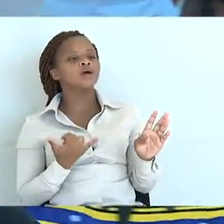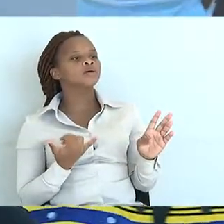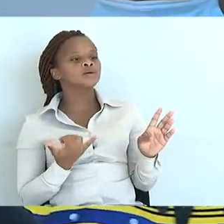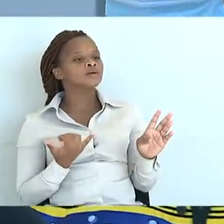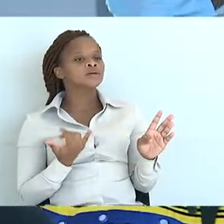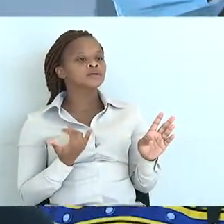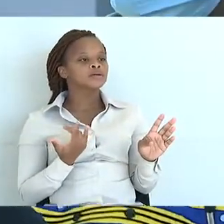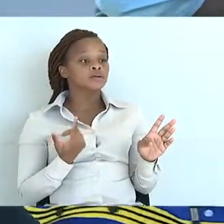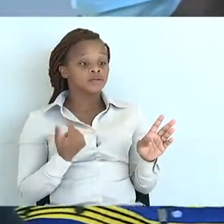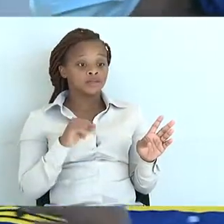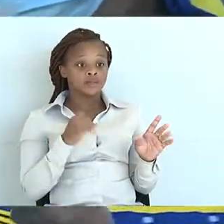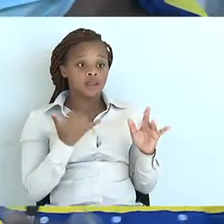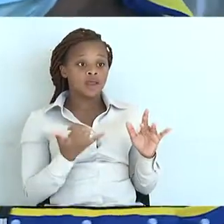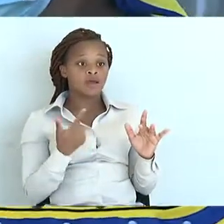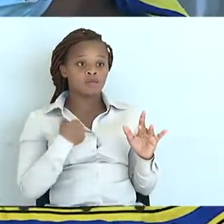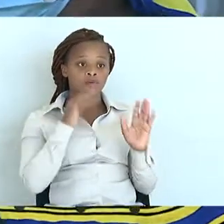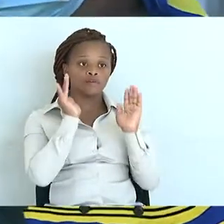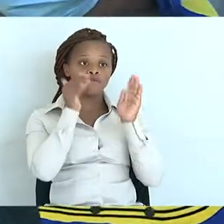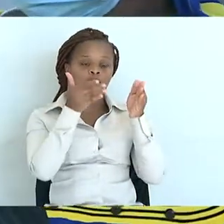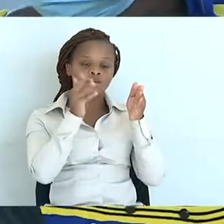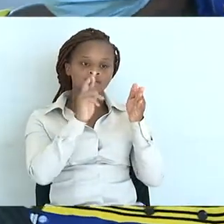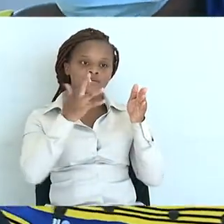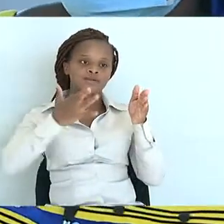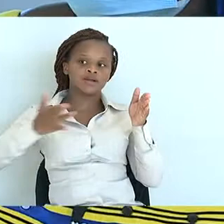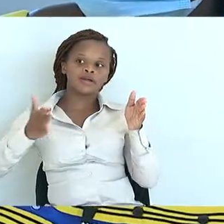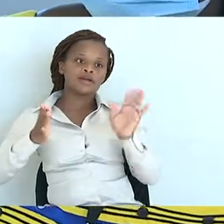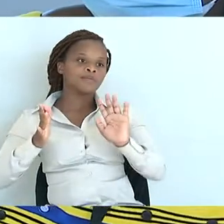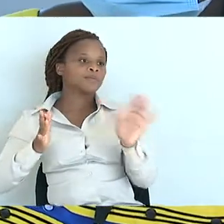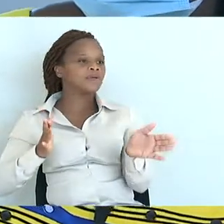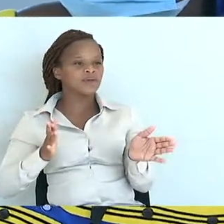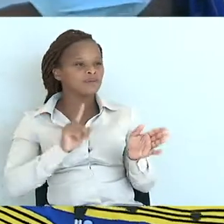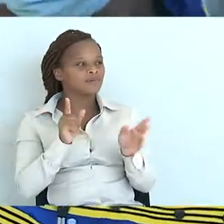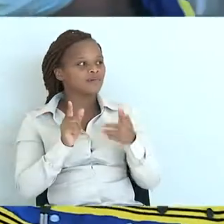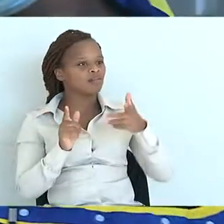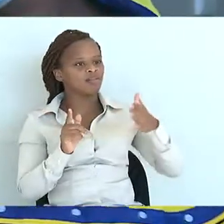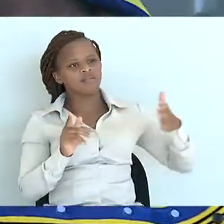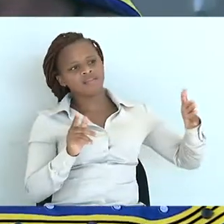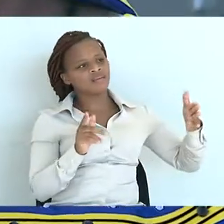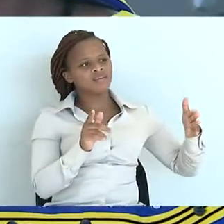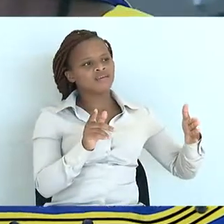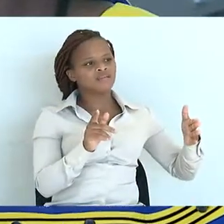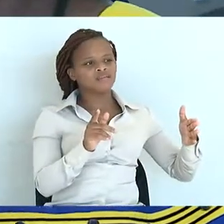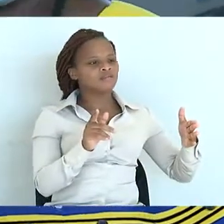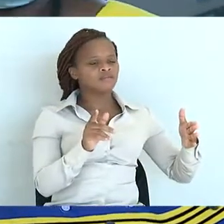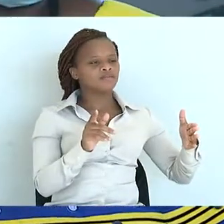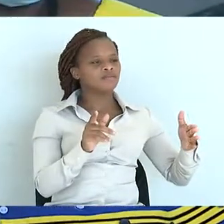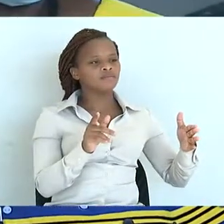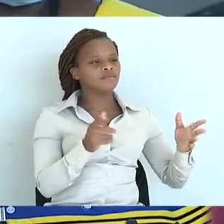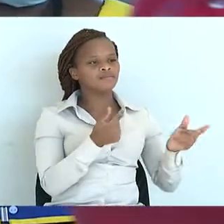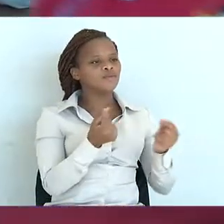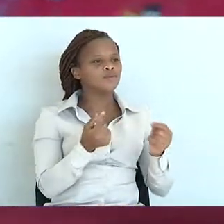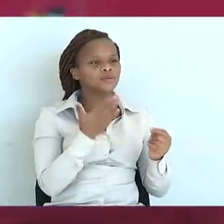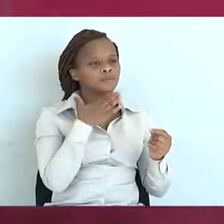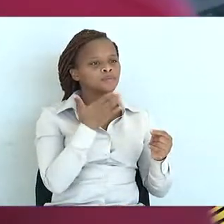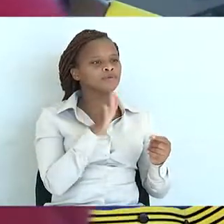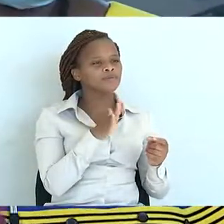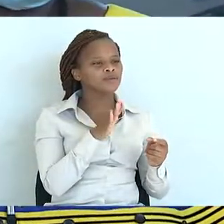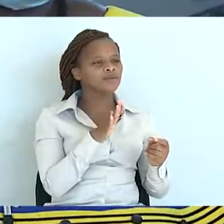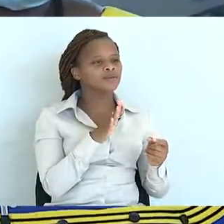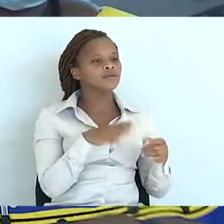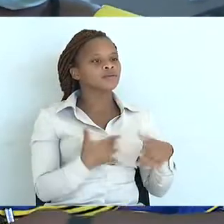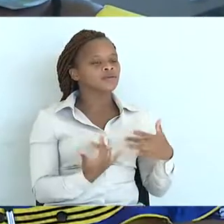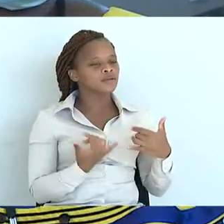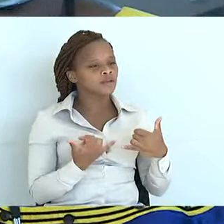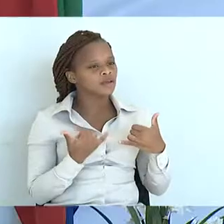side, and that side. We dealt with that side and this side. So we request